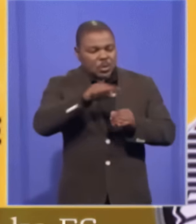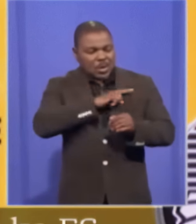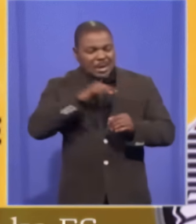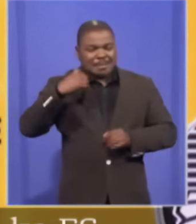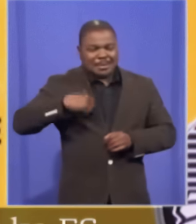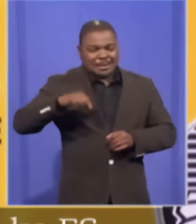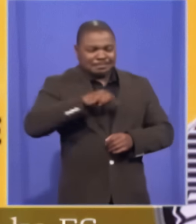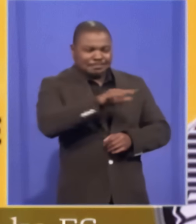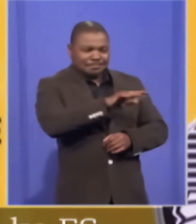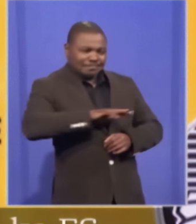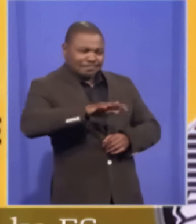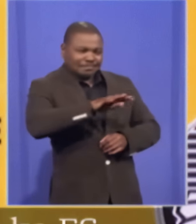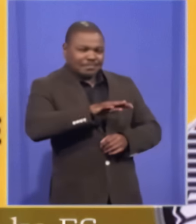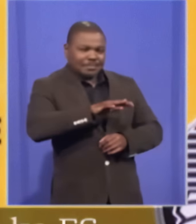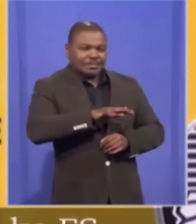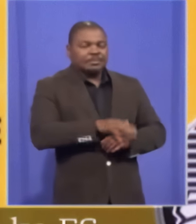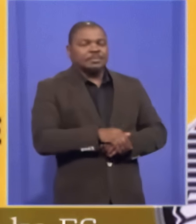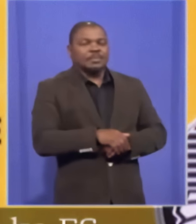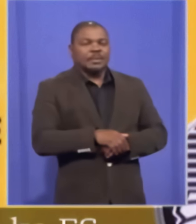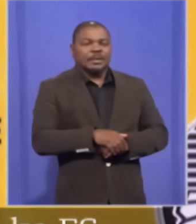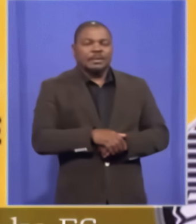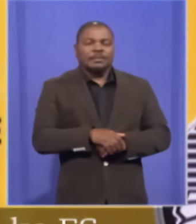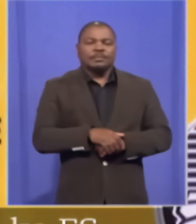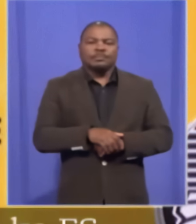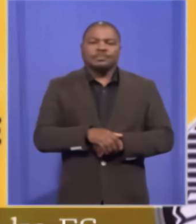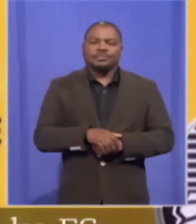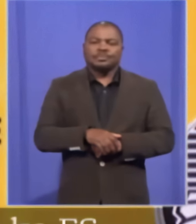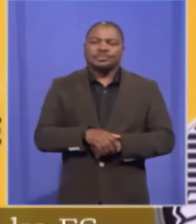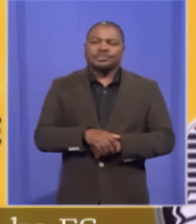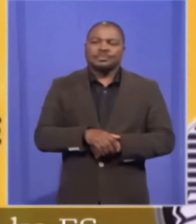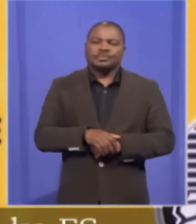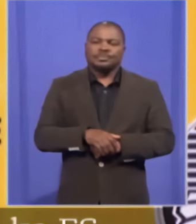municipalities, especially at Troika level.